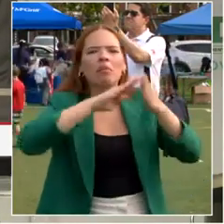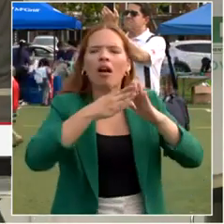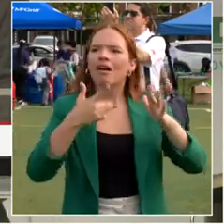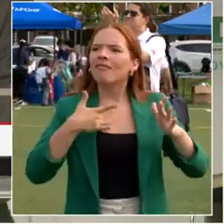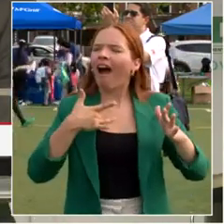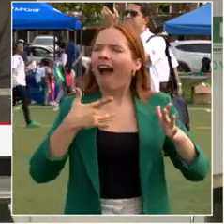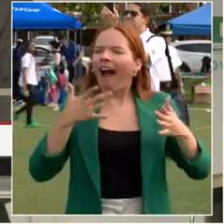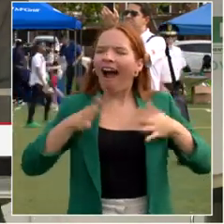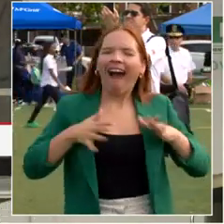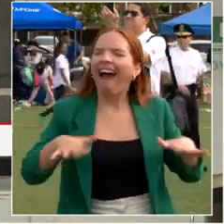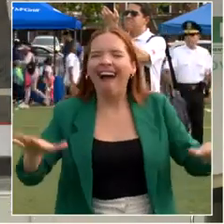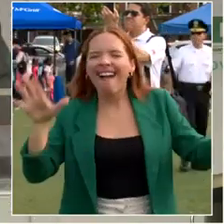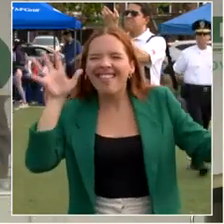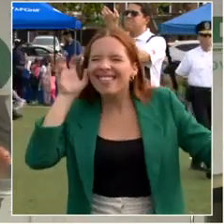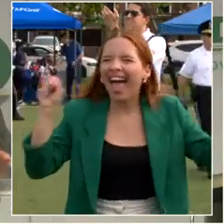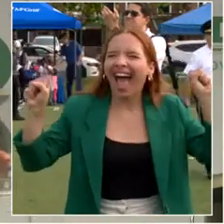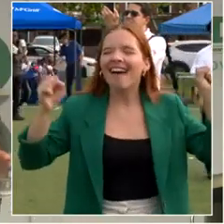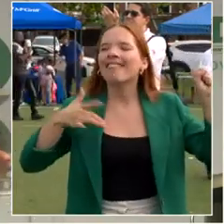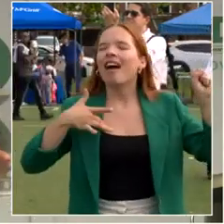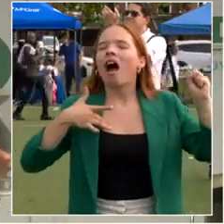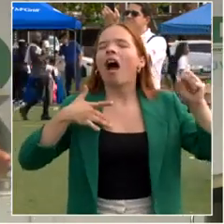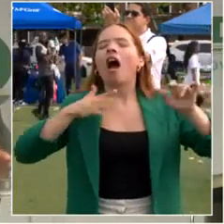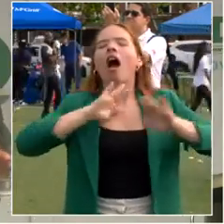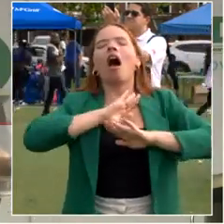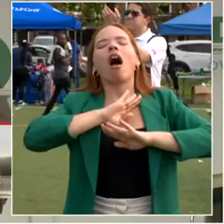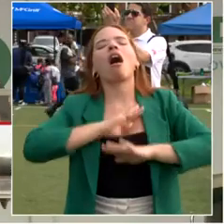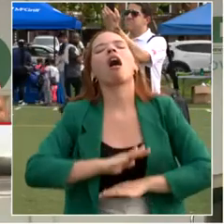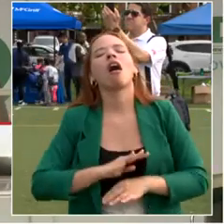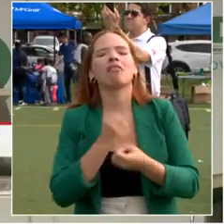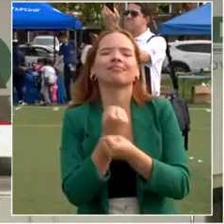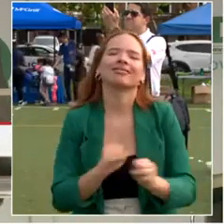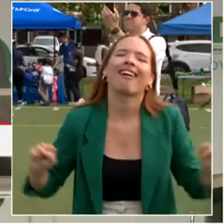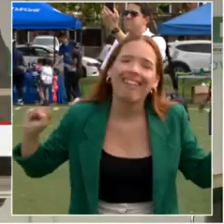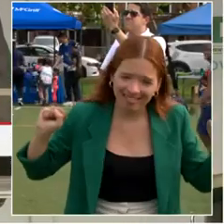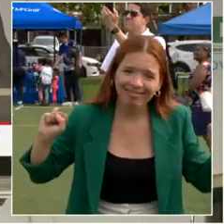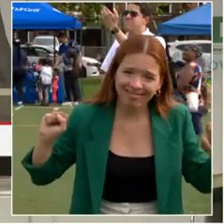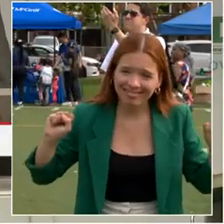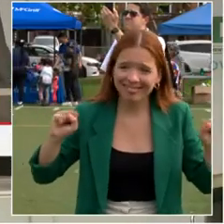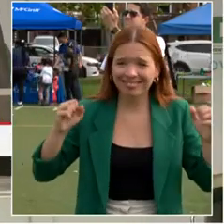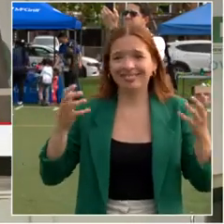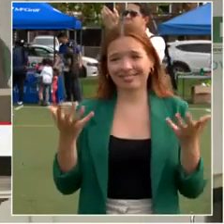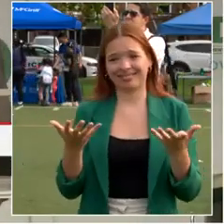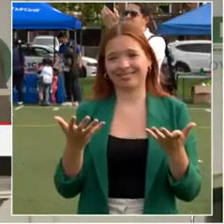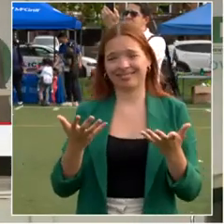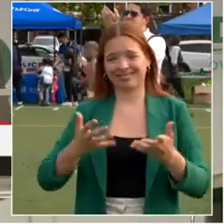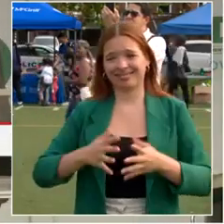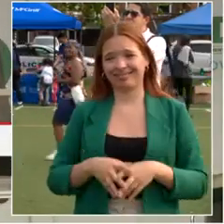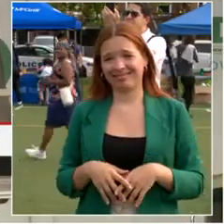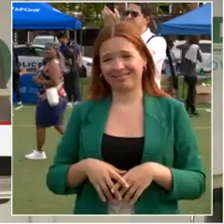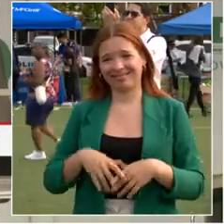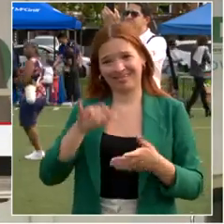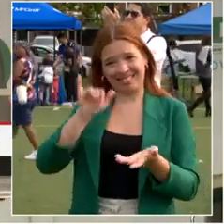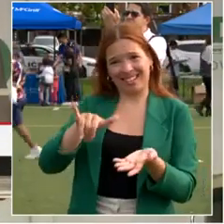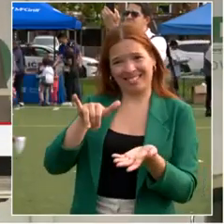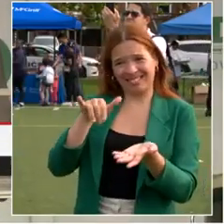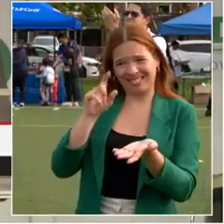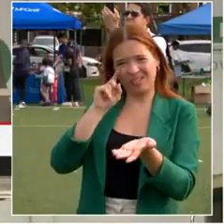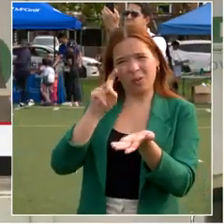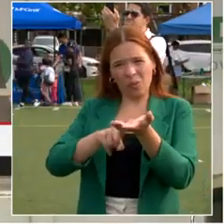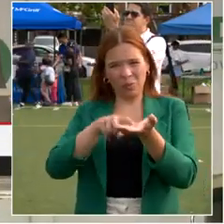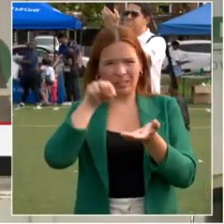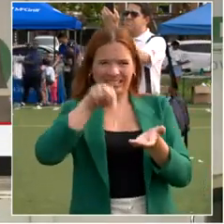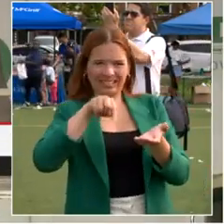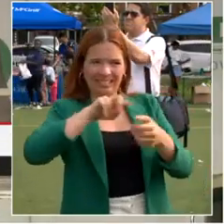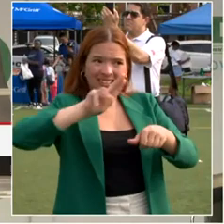I'm not the only one on this stage tonight who said this, and I won't be the last. But this evening it is an acknowledgement, a correct